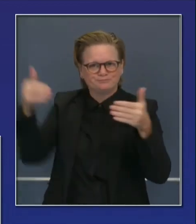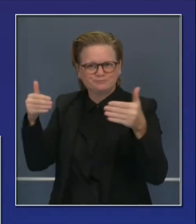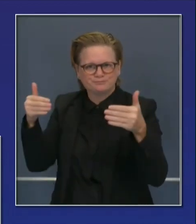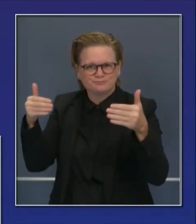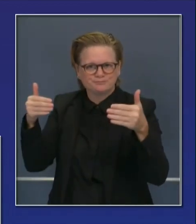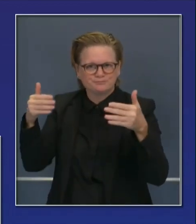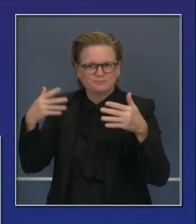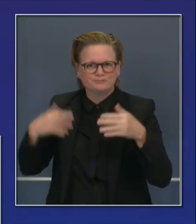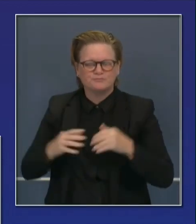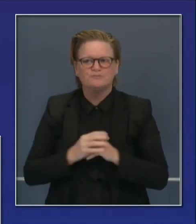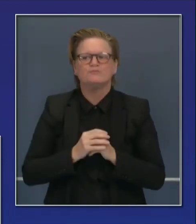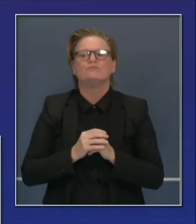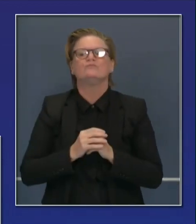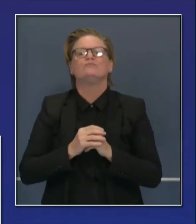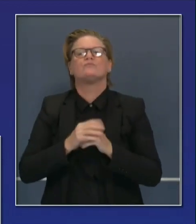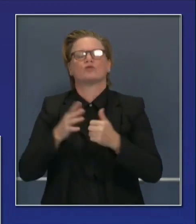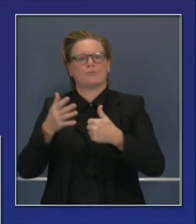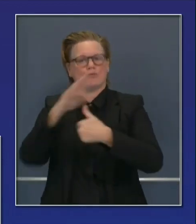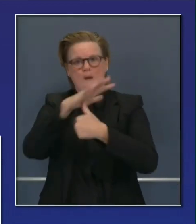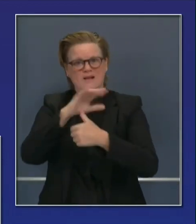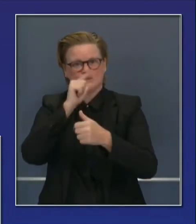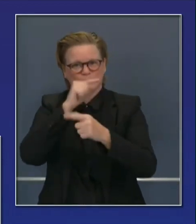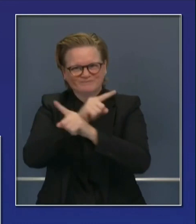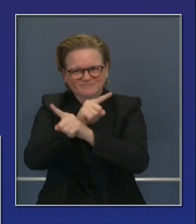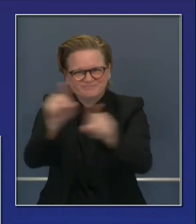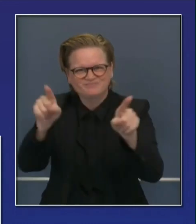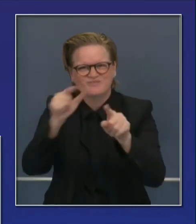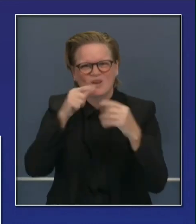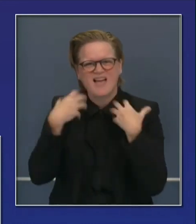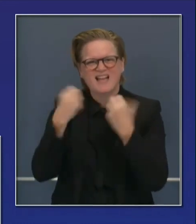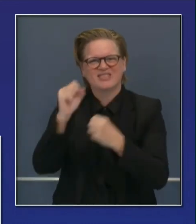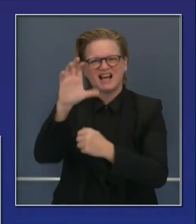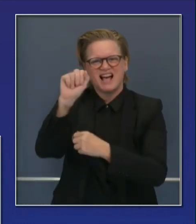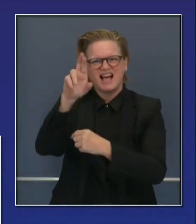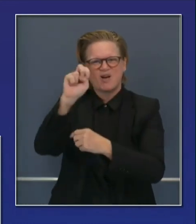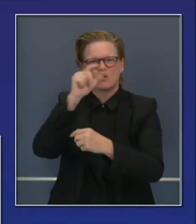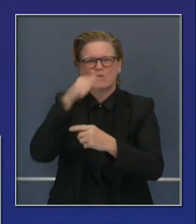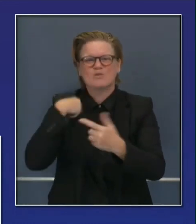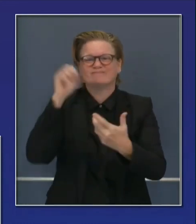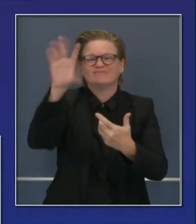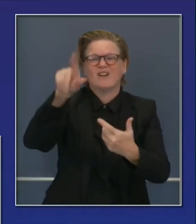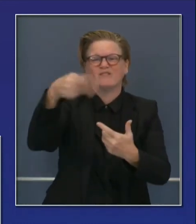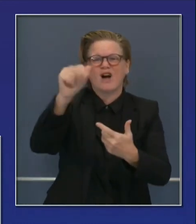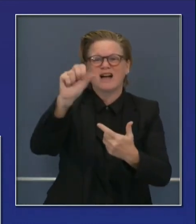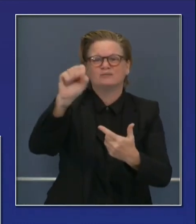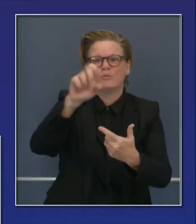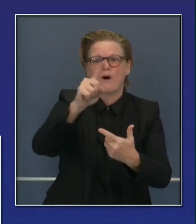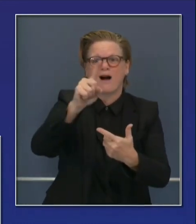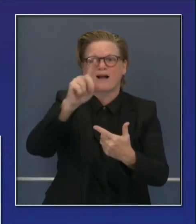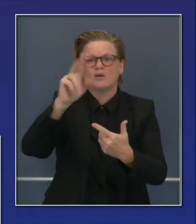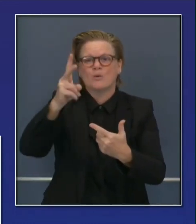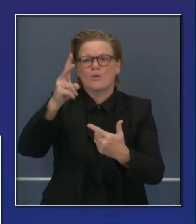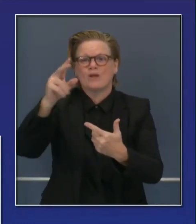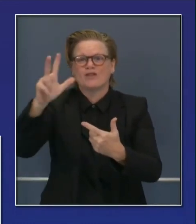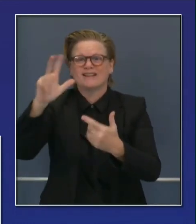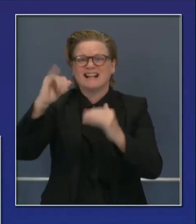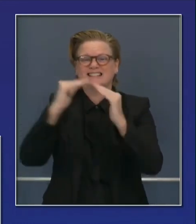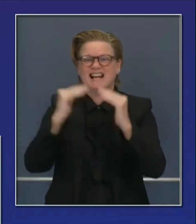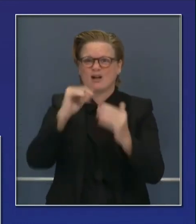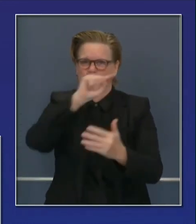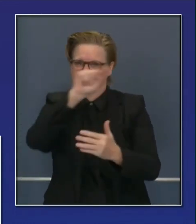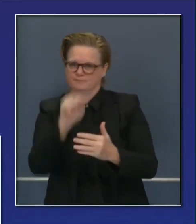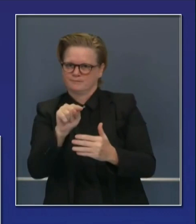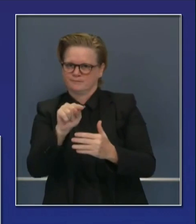will prioritize and we will expect that everyone in the healthcare delivery system is held to the same